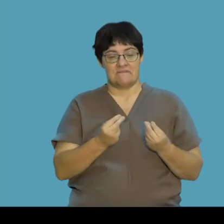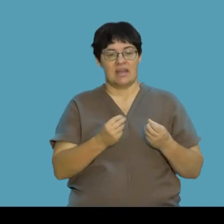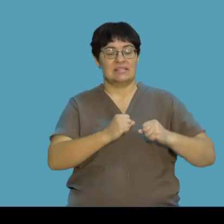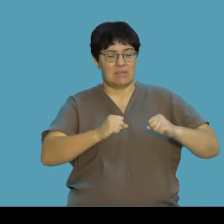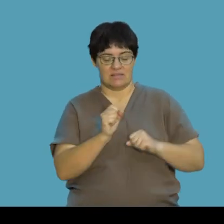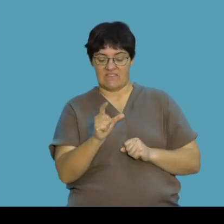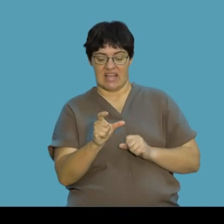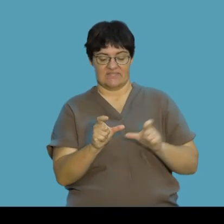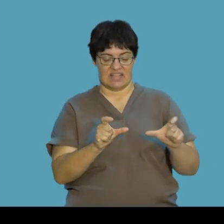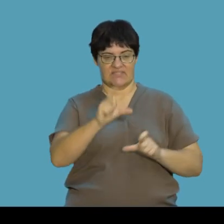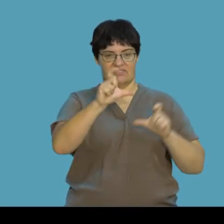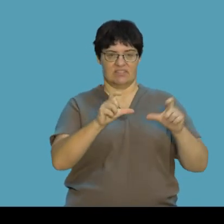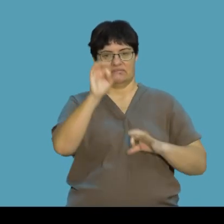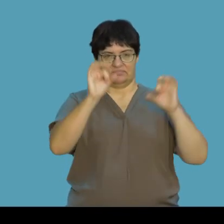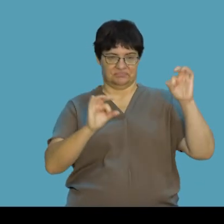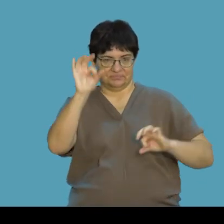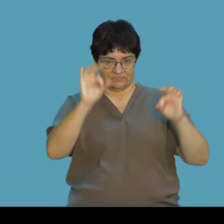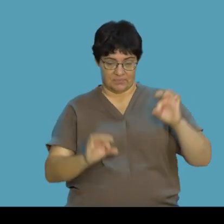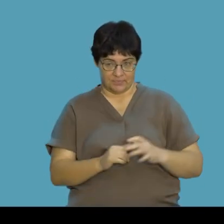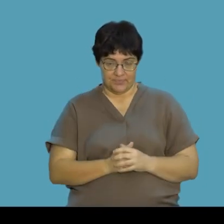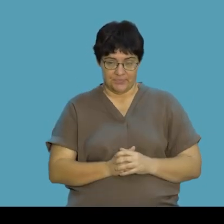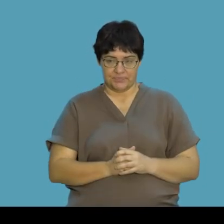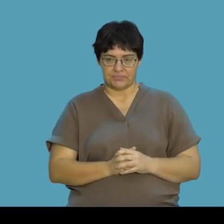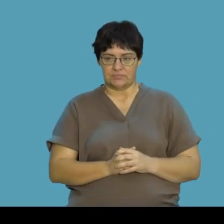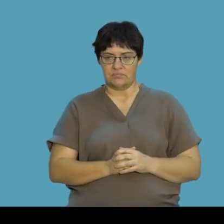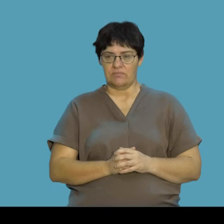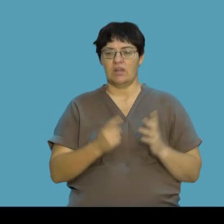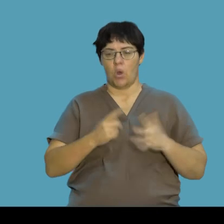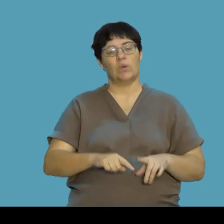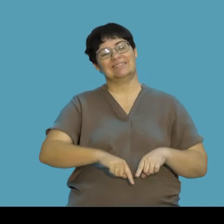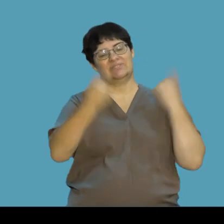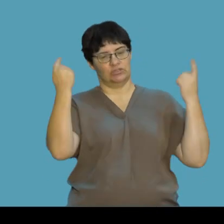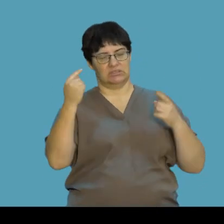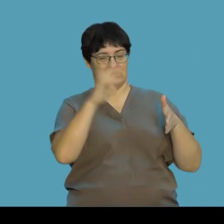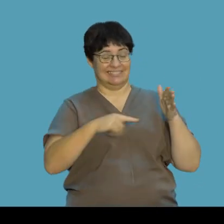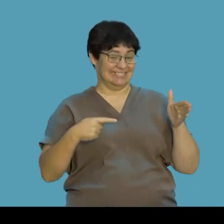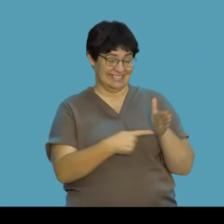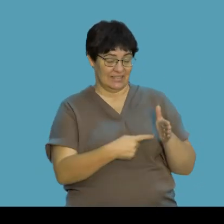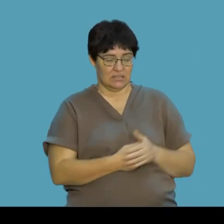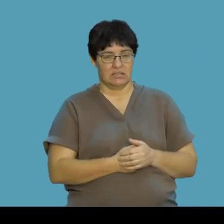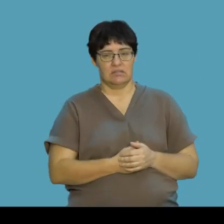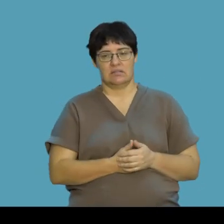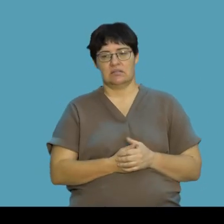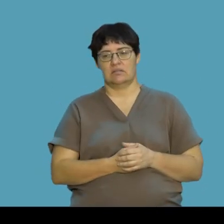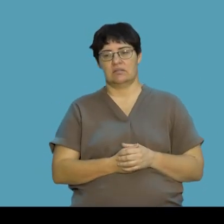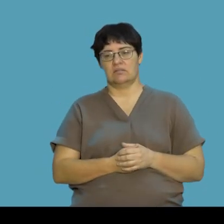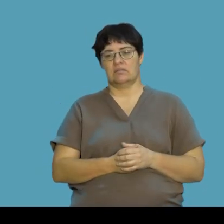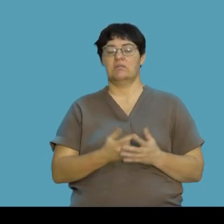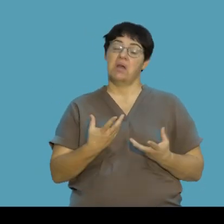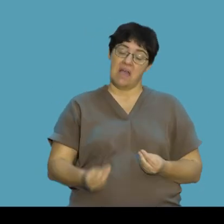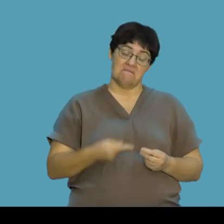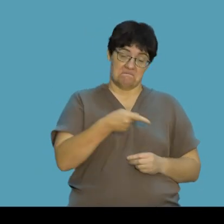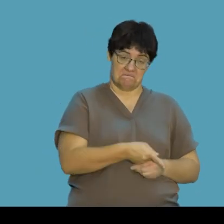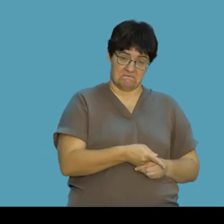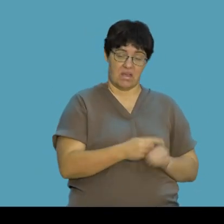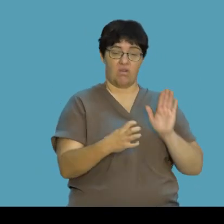bigger, right? Okay, now we have a different scenario now, for argument's sake, to say, okay, we have a graph below that